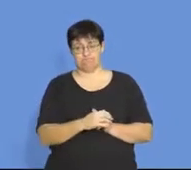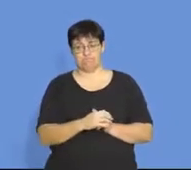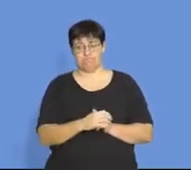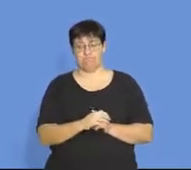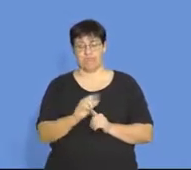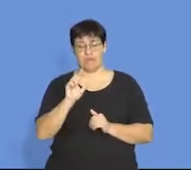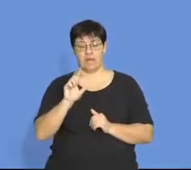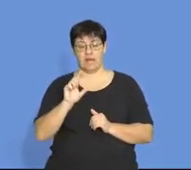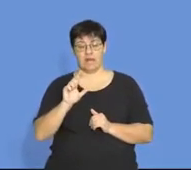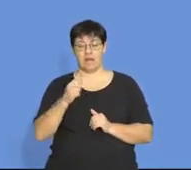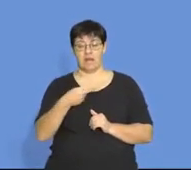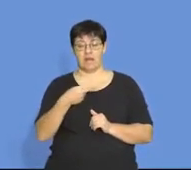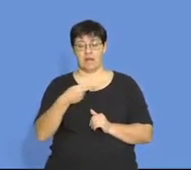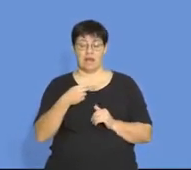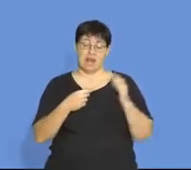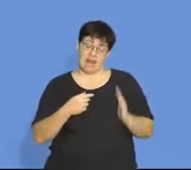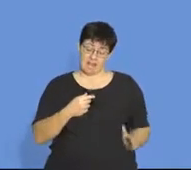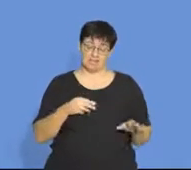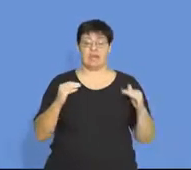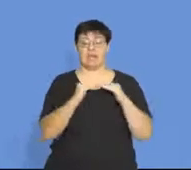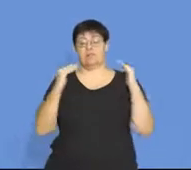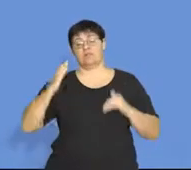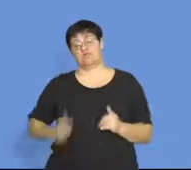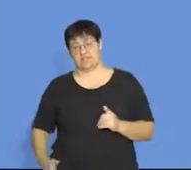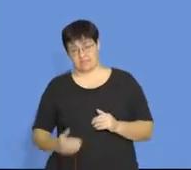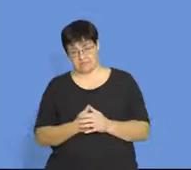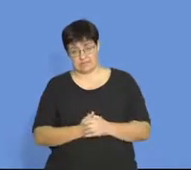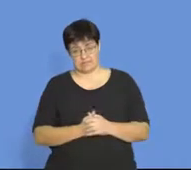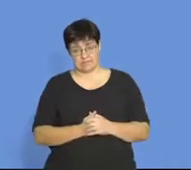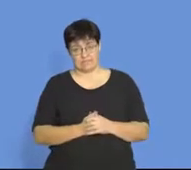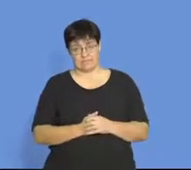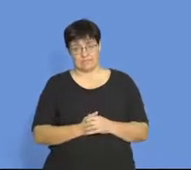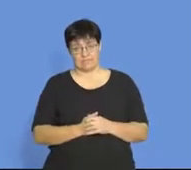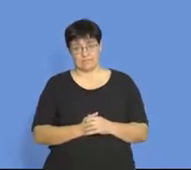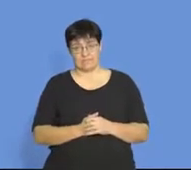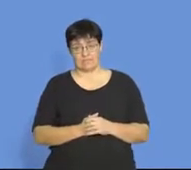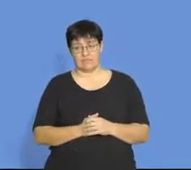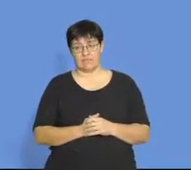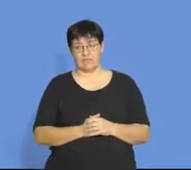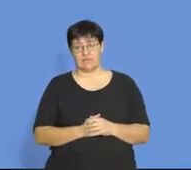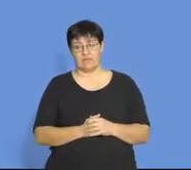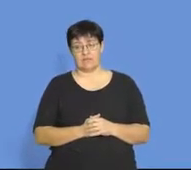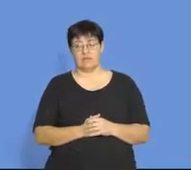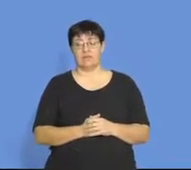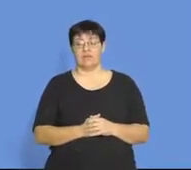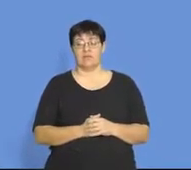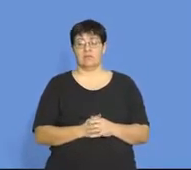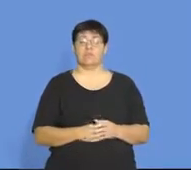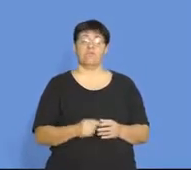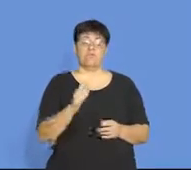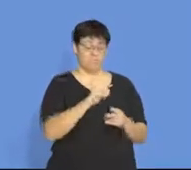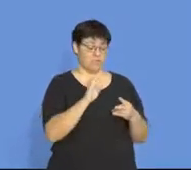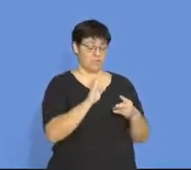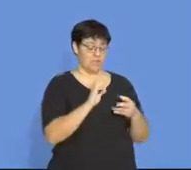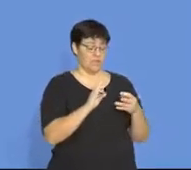well, the left-hand side is definitely equal to the right-hand side. And then let's